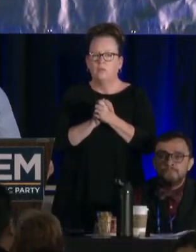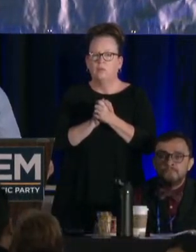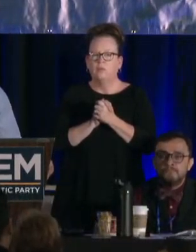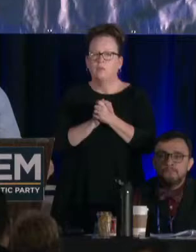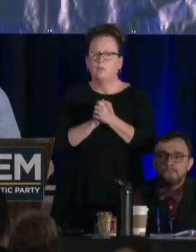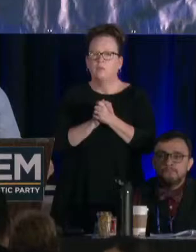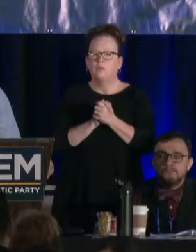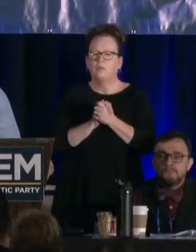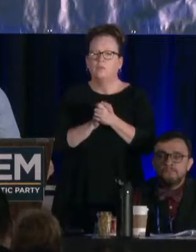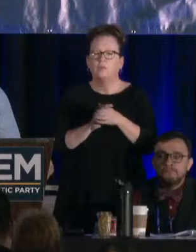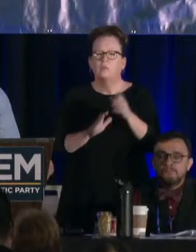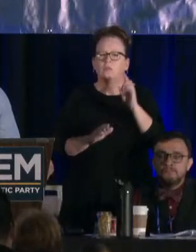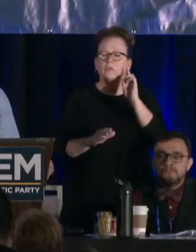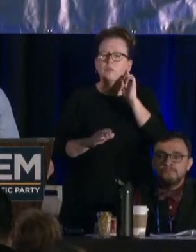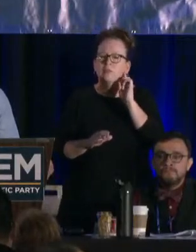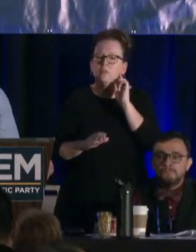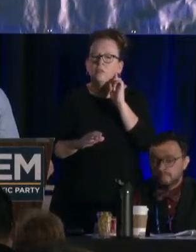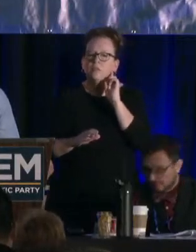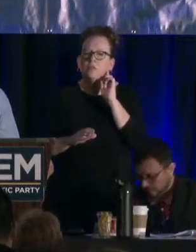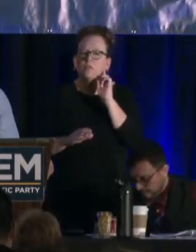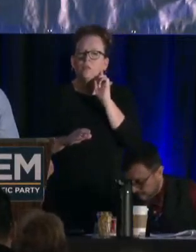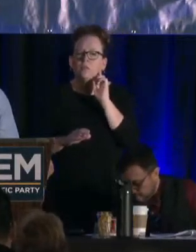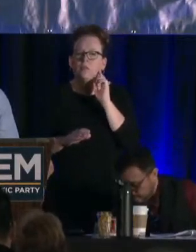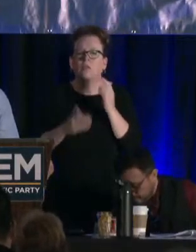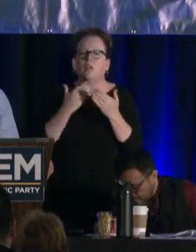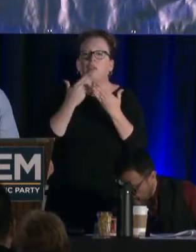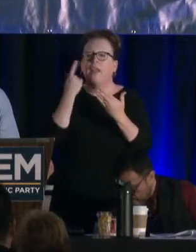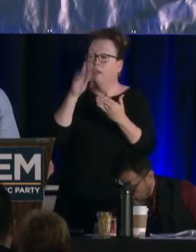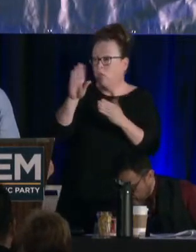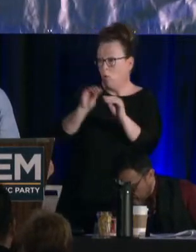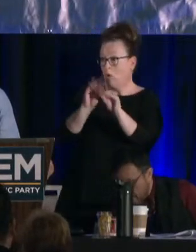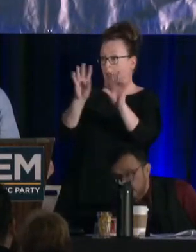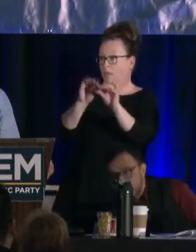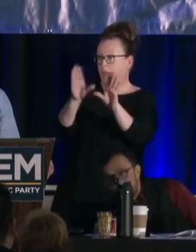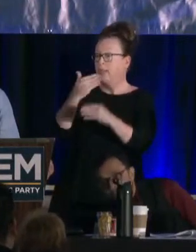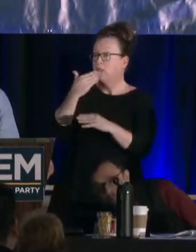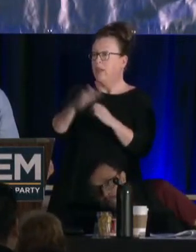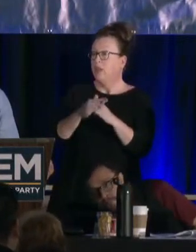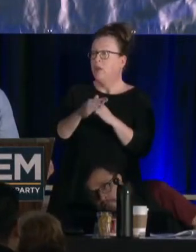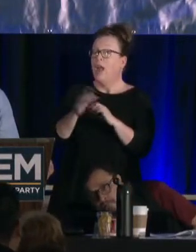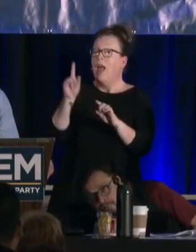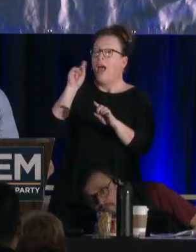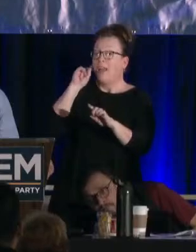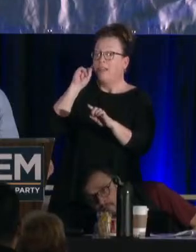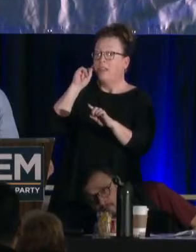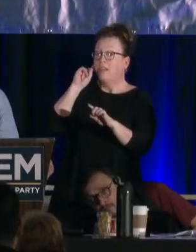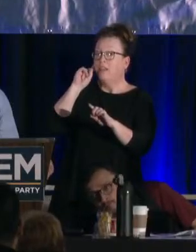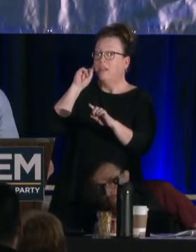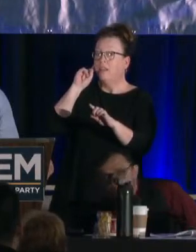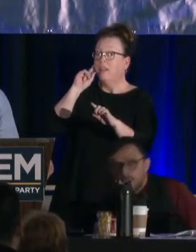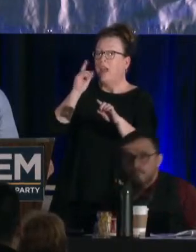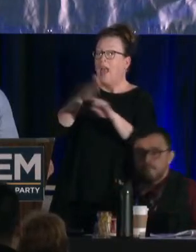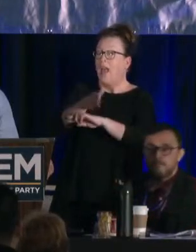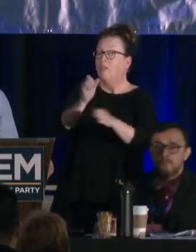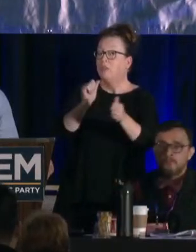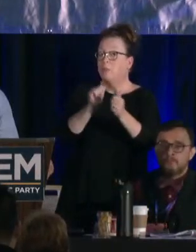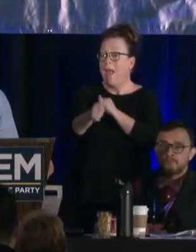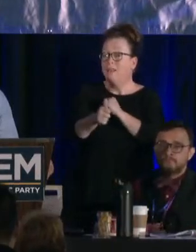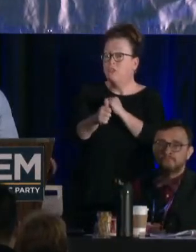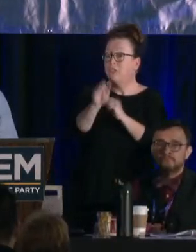Not here to pull anything. In fact, I want to thank you for your clarification. I do think that after the passage of